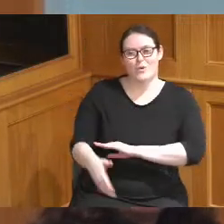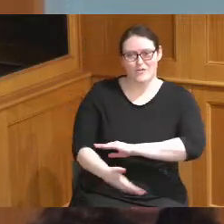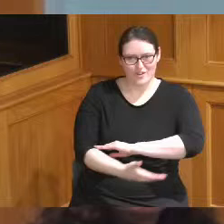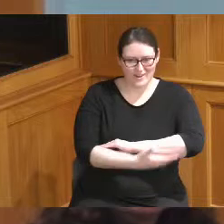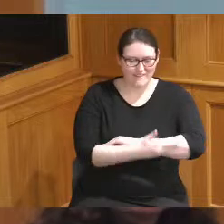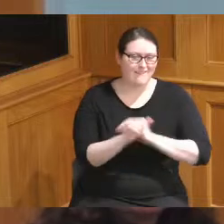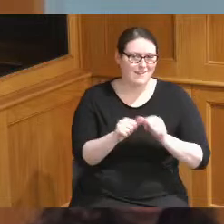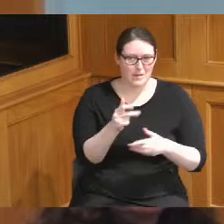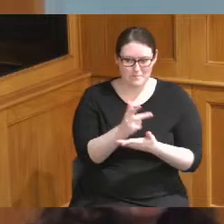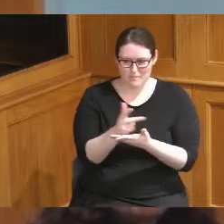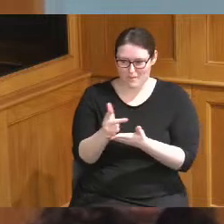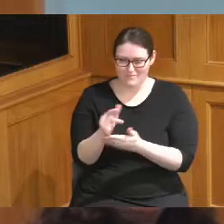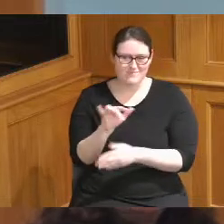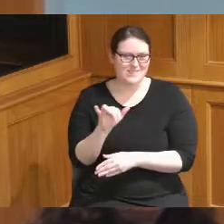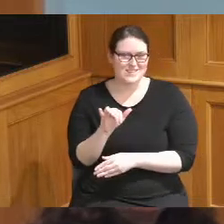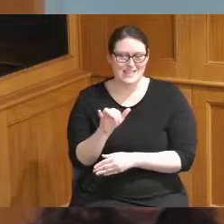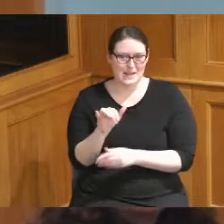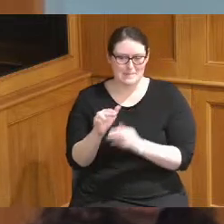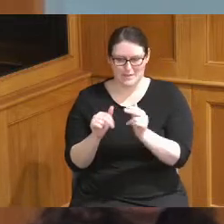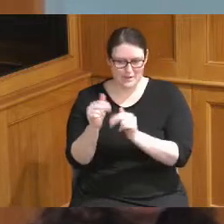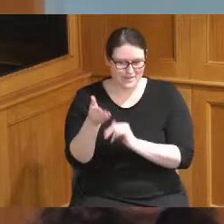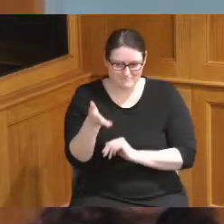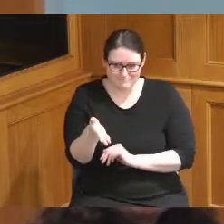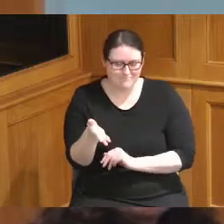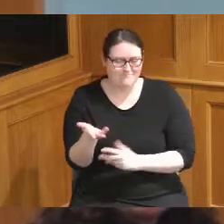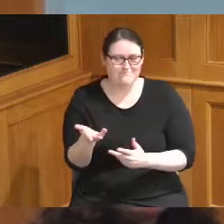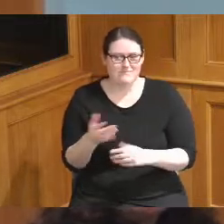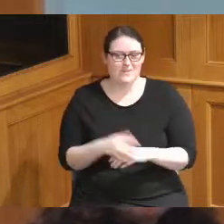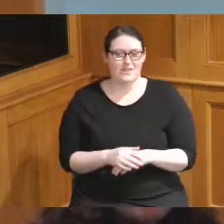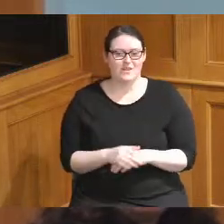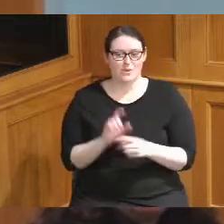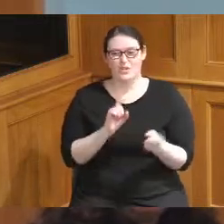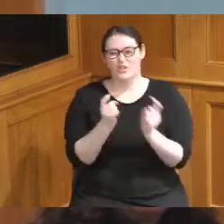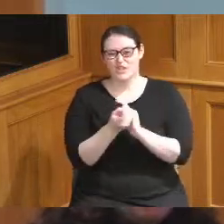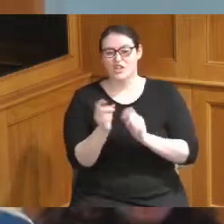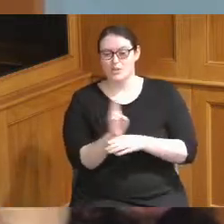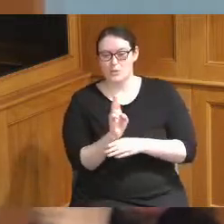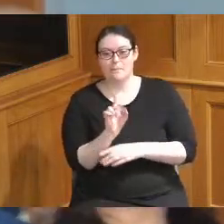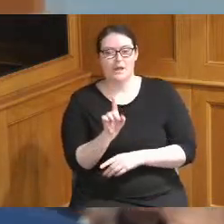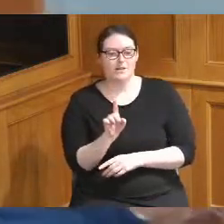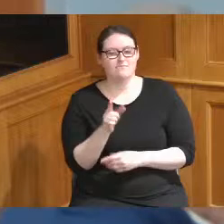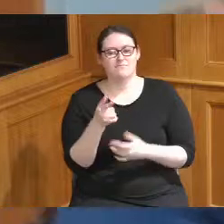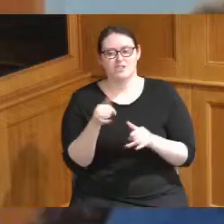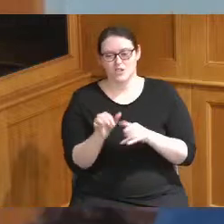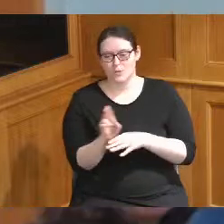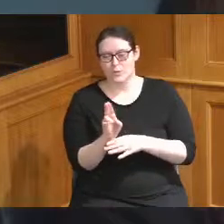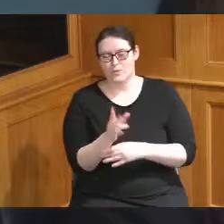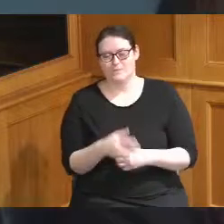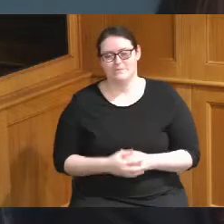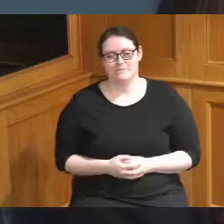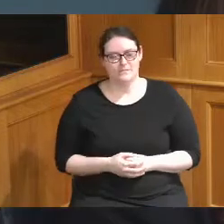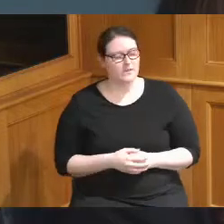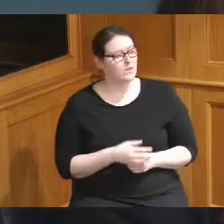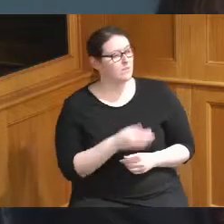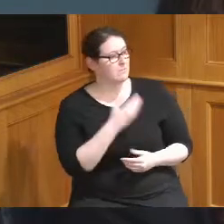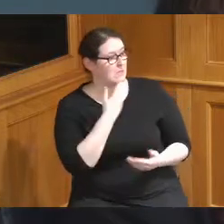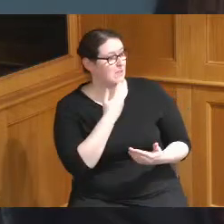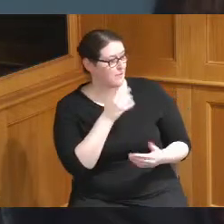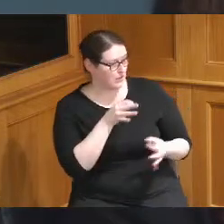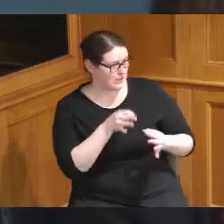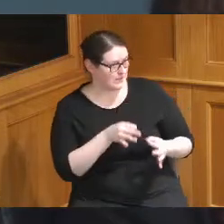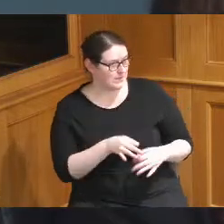of parking. And had WorldPay's support of this change in use. Okay, thank you for that. Just a couple comments. I see a